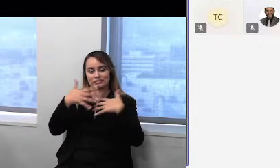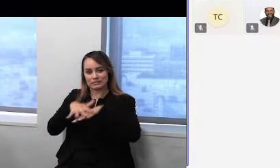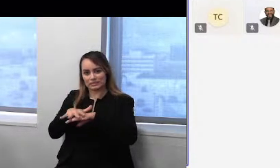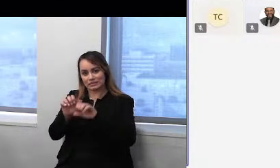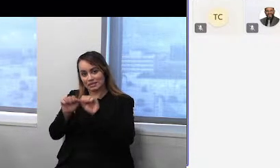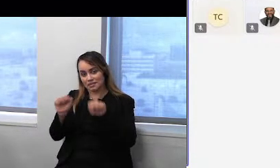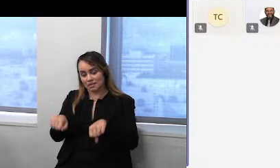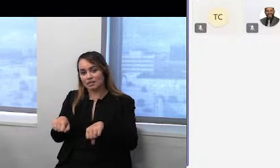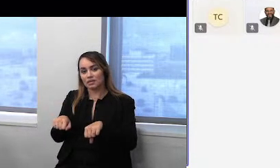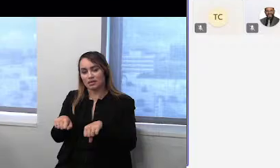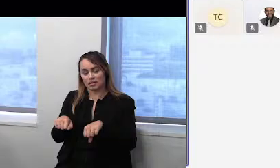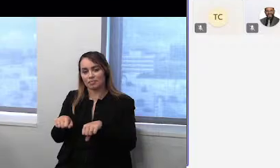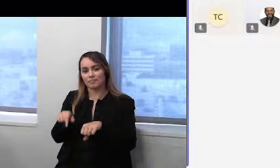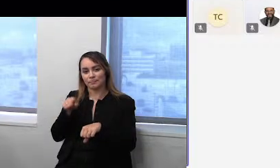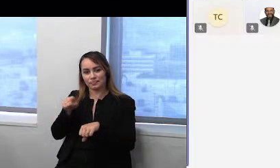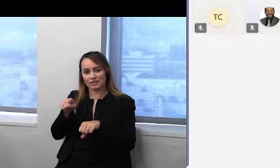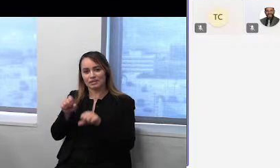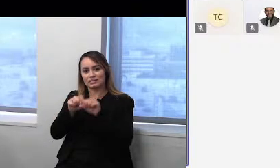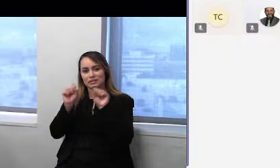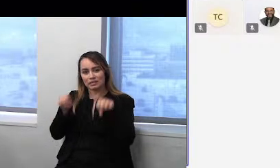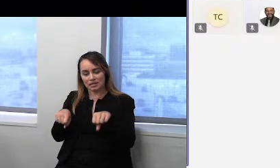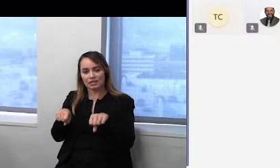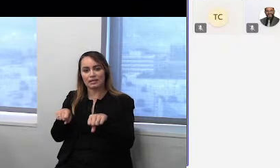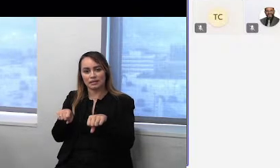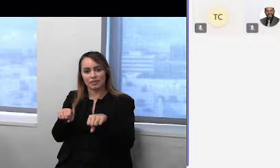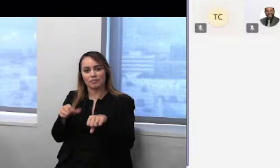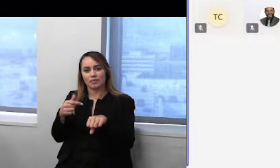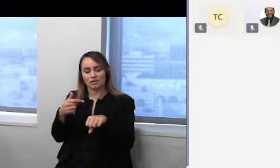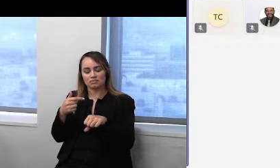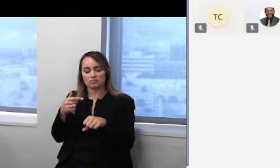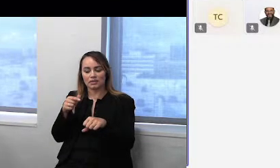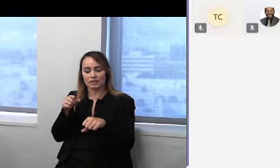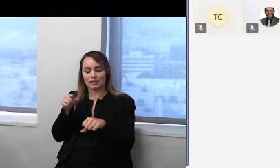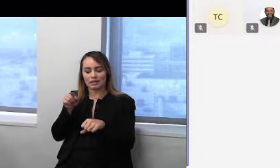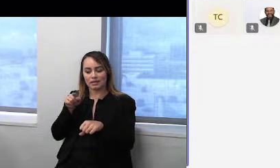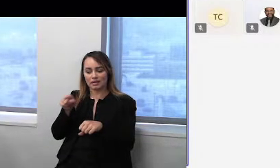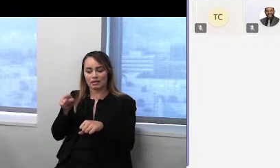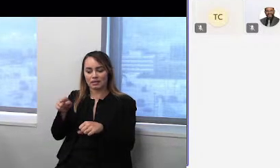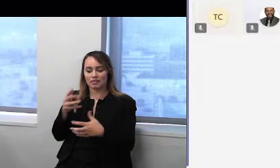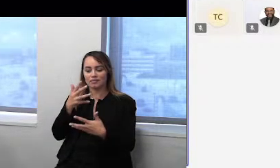a full way of how we are managing this. The renewable